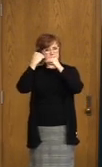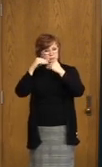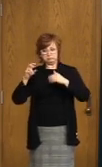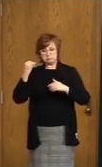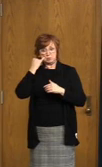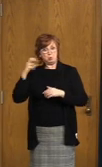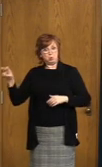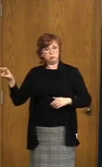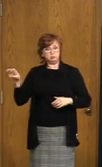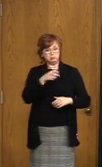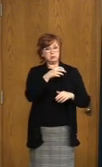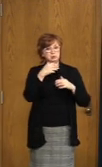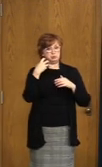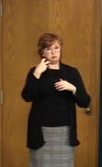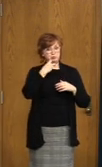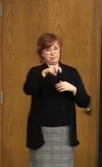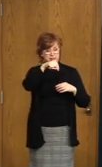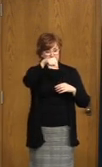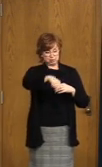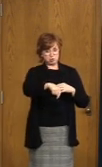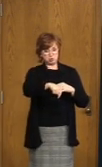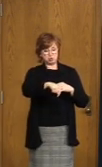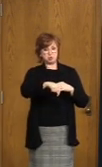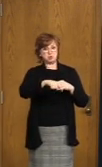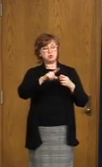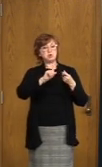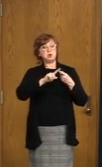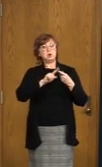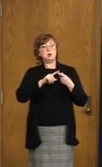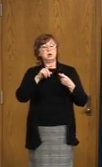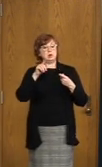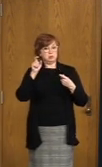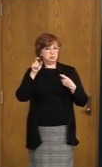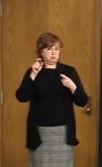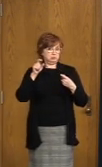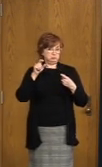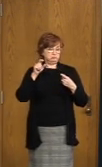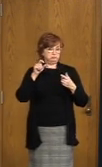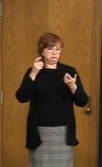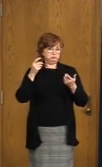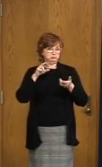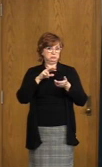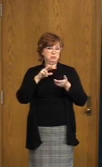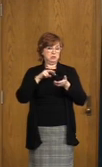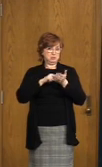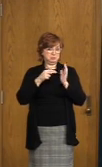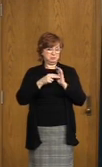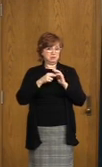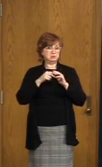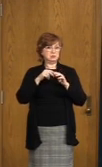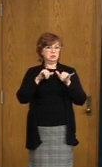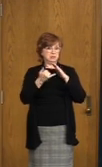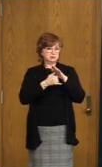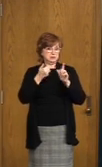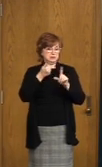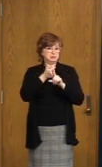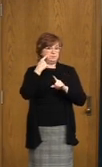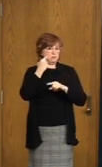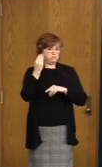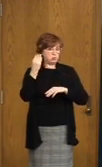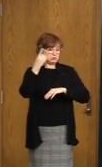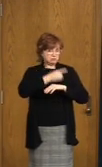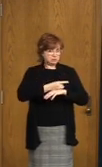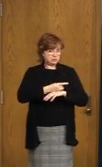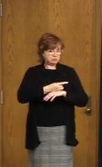and to other provinces, and obviously, international travel is not recommended. It's very uncertain around international travel.